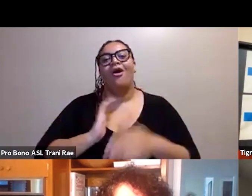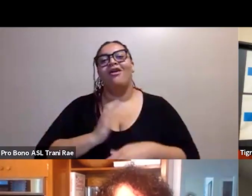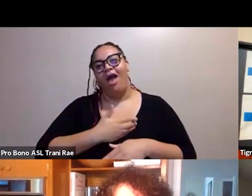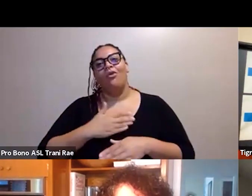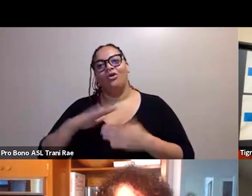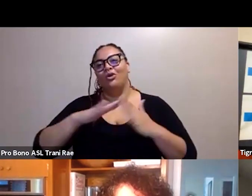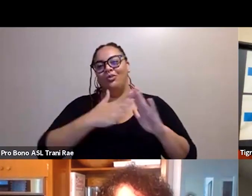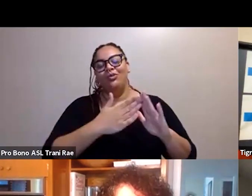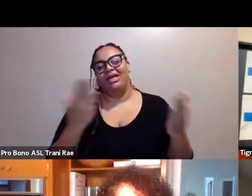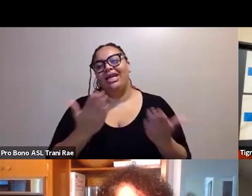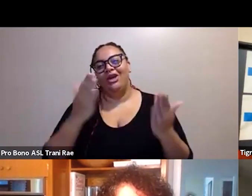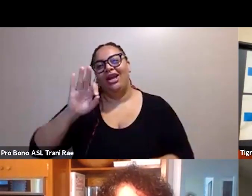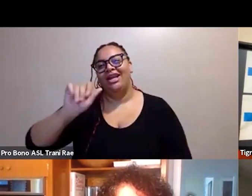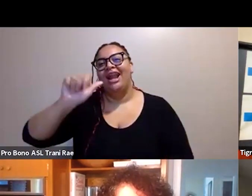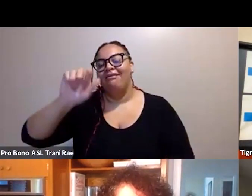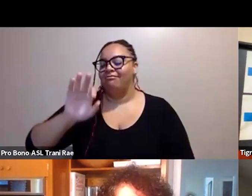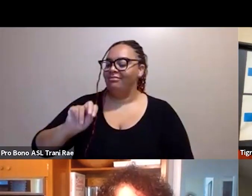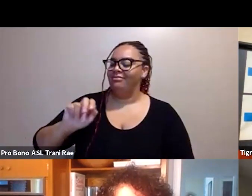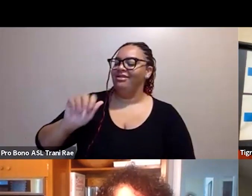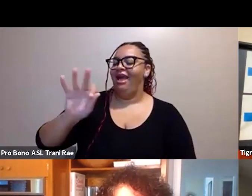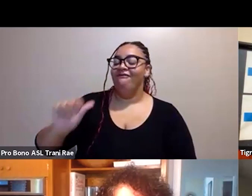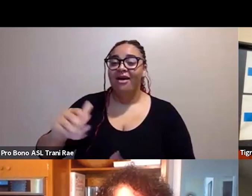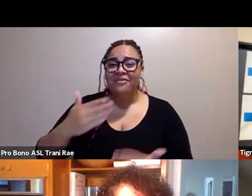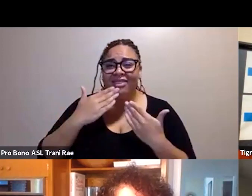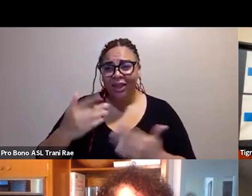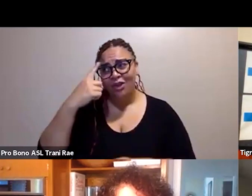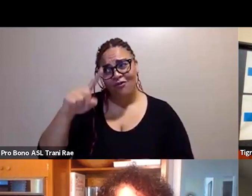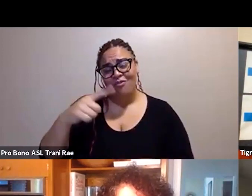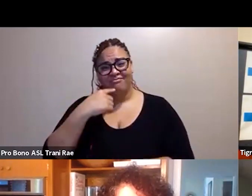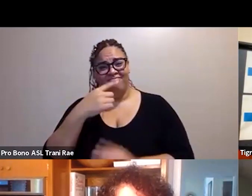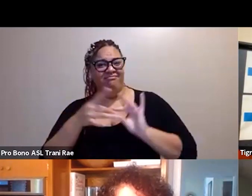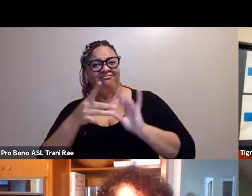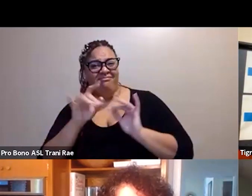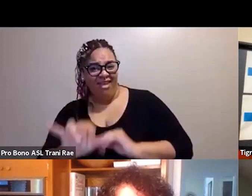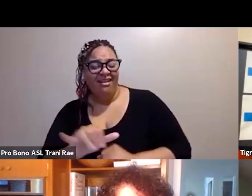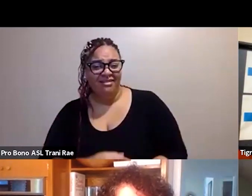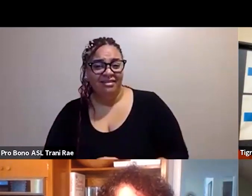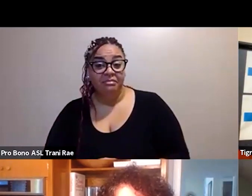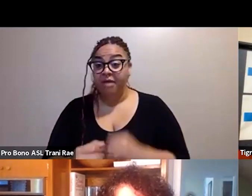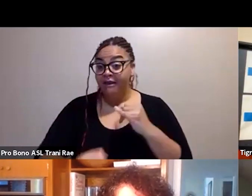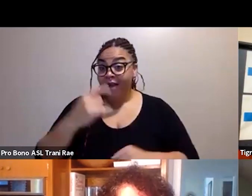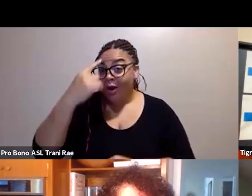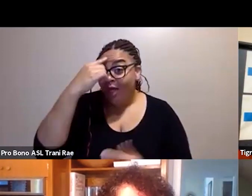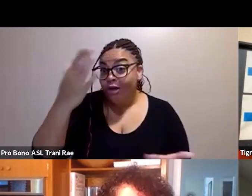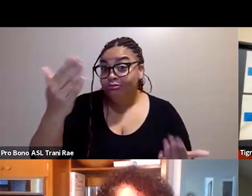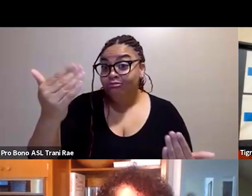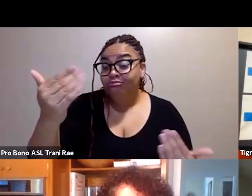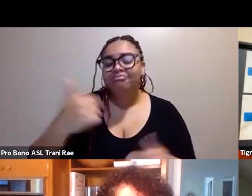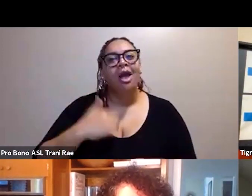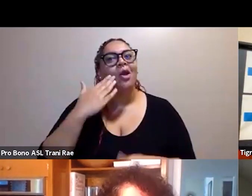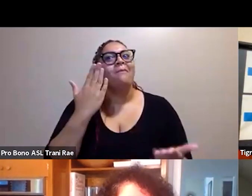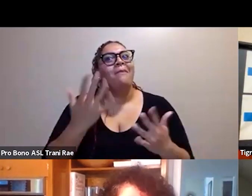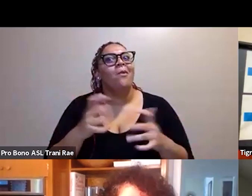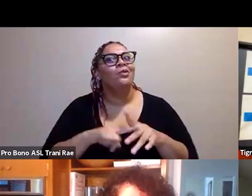NAAFA. Thank you for highlighting that, Leslie. Anyone else have any final thoughts? Other poets? I know you may be anxious just to get to the writing.